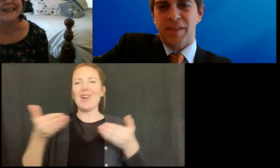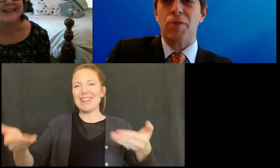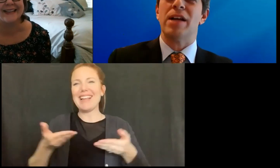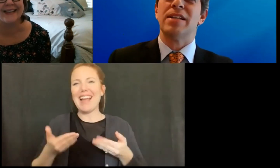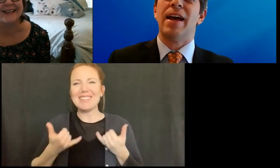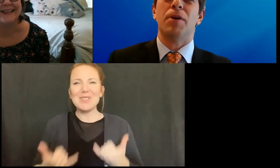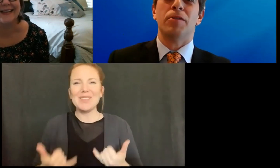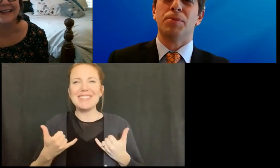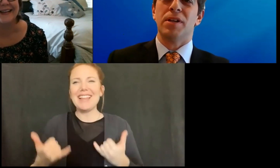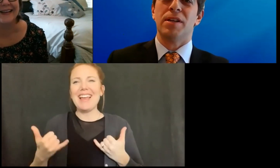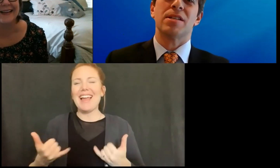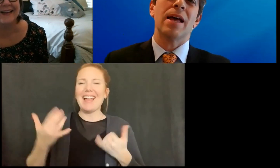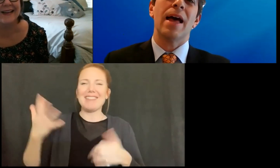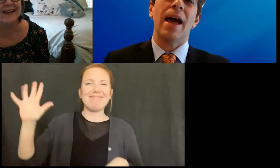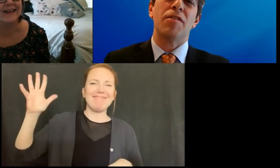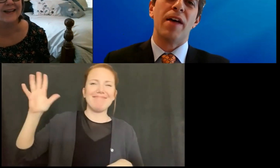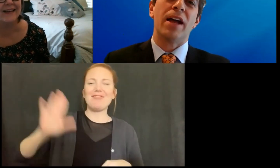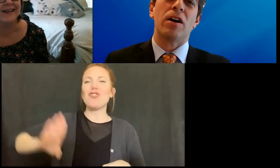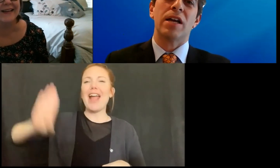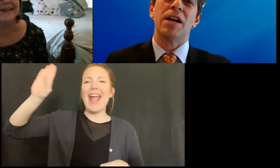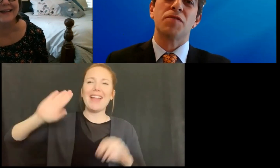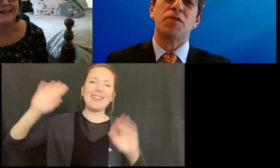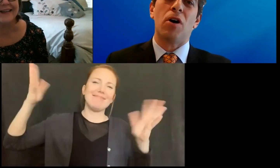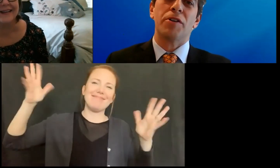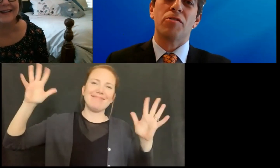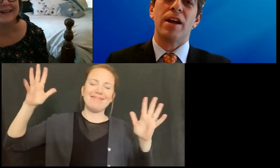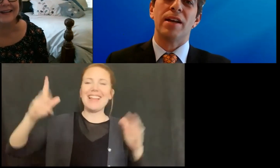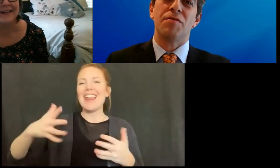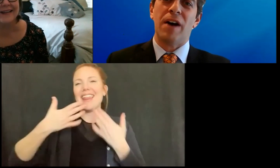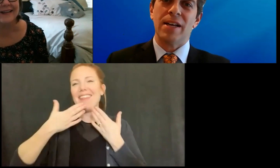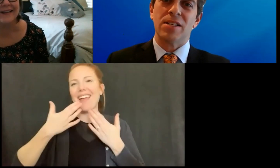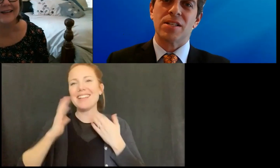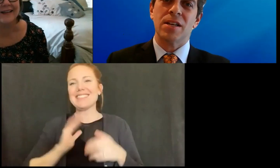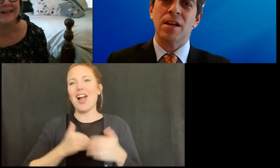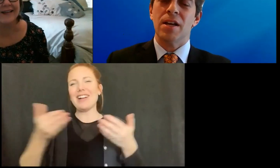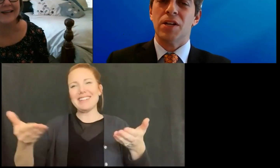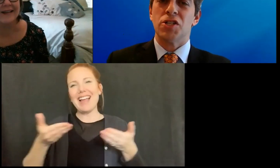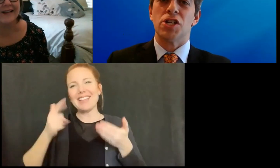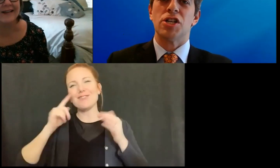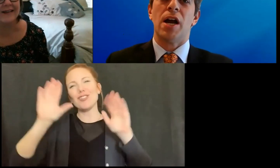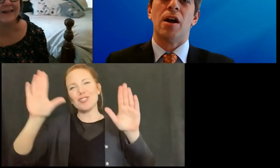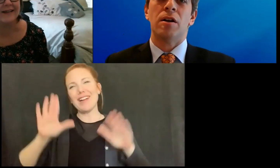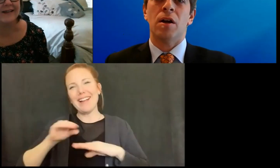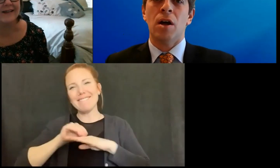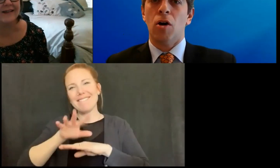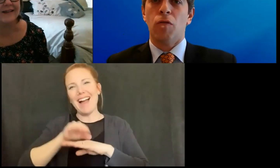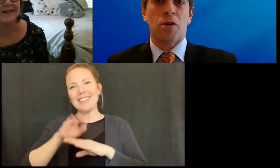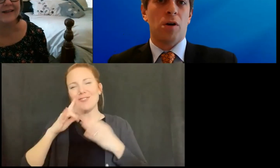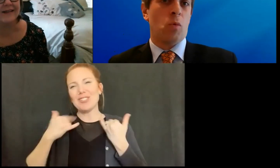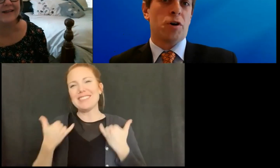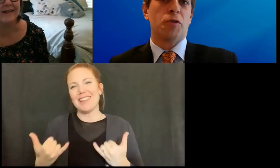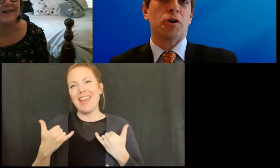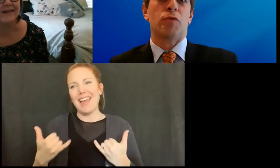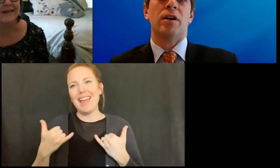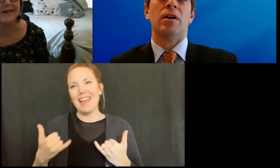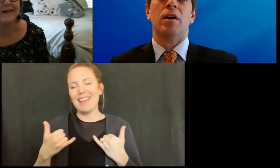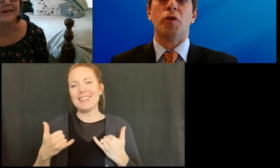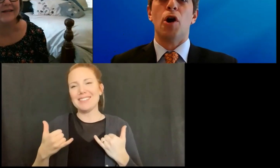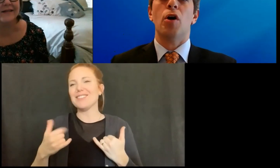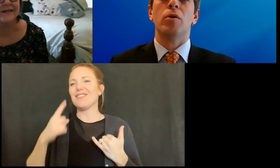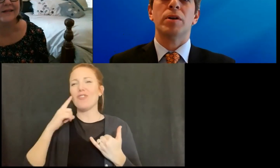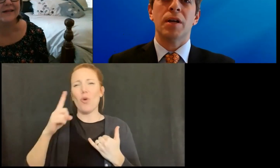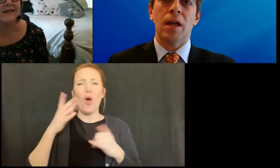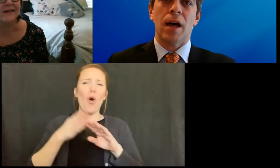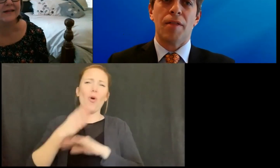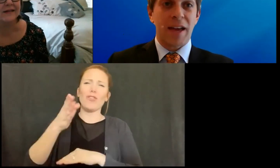up? Click that raise hand button, please. And thank our guest for all the great advice that she shared over a wonderful career